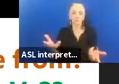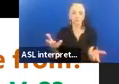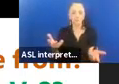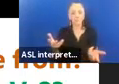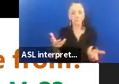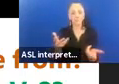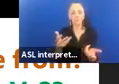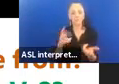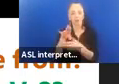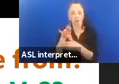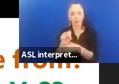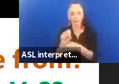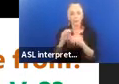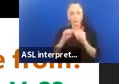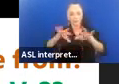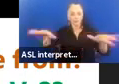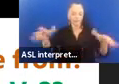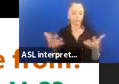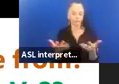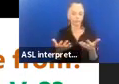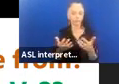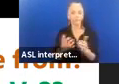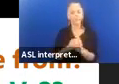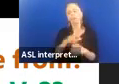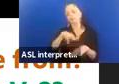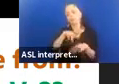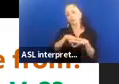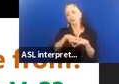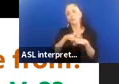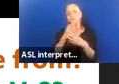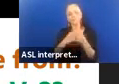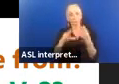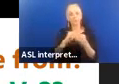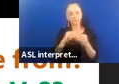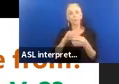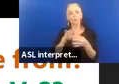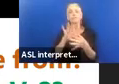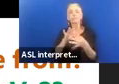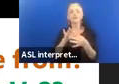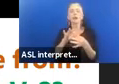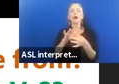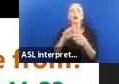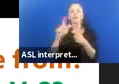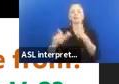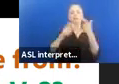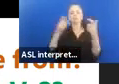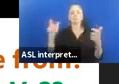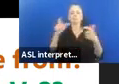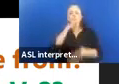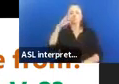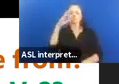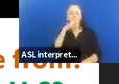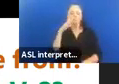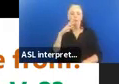emergence of viruses. And of course, there's been stories about industrial agriculture, and